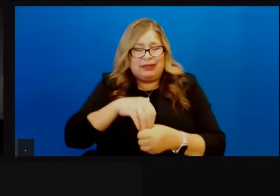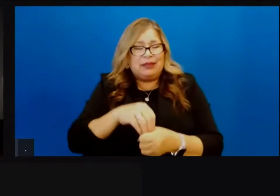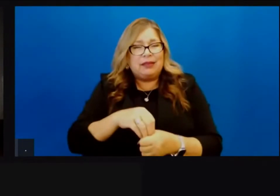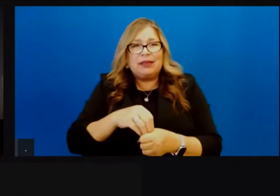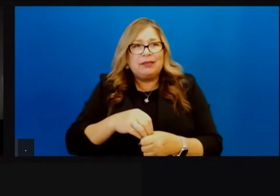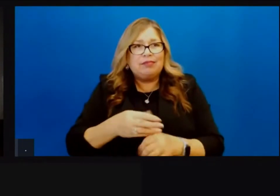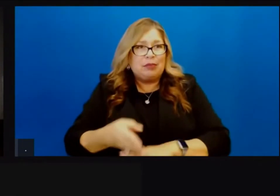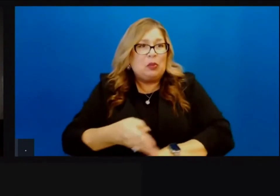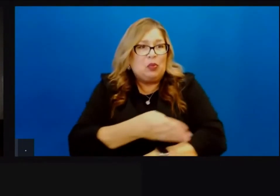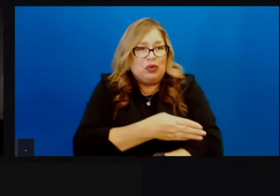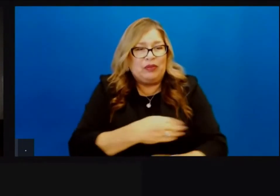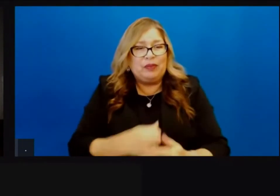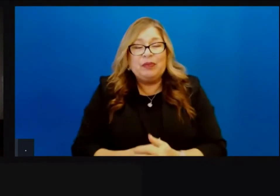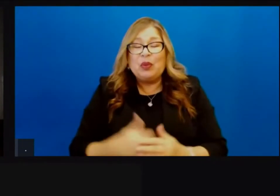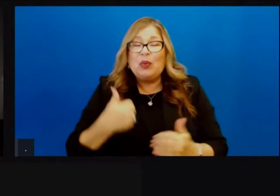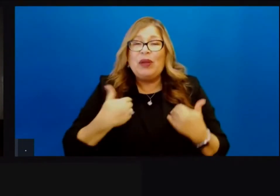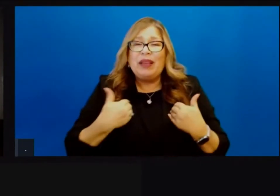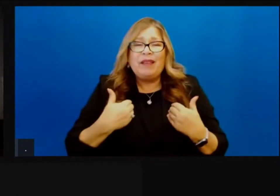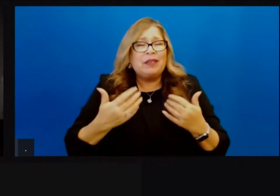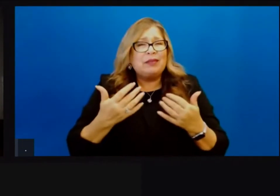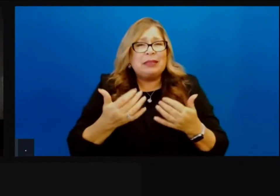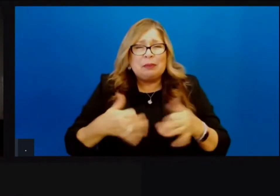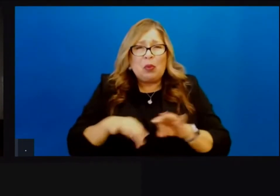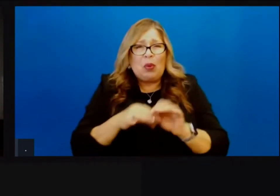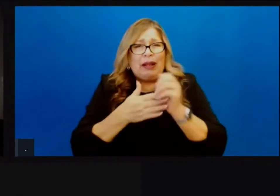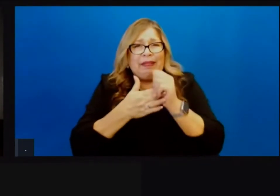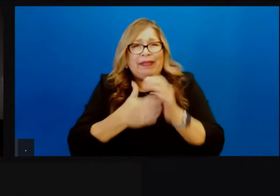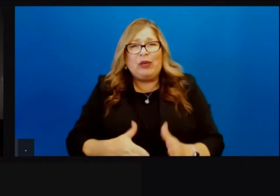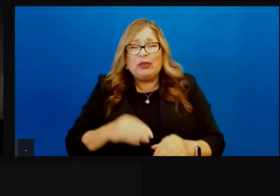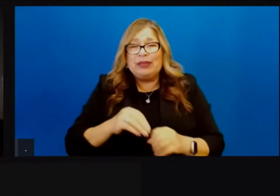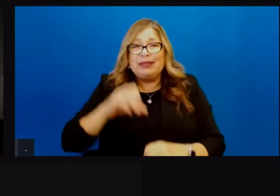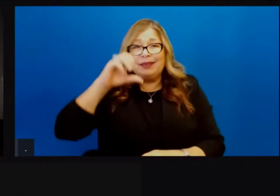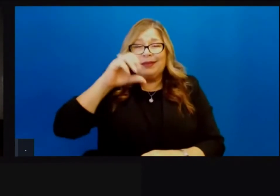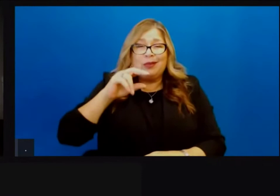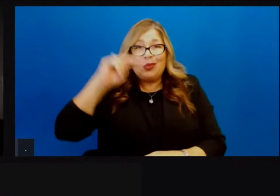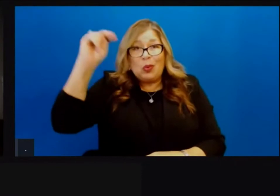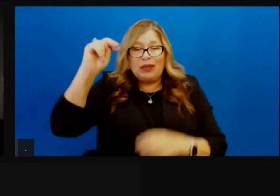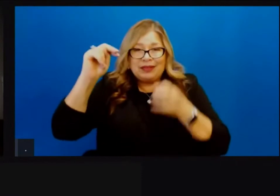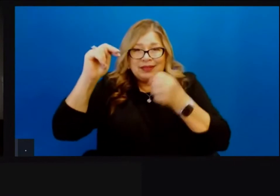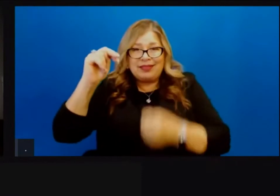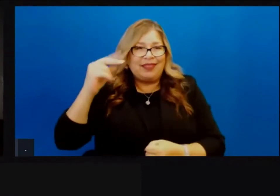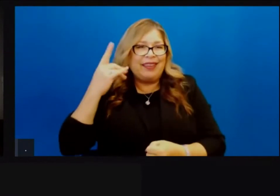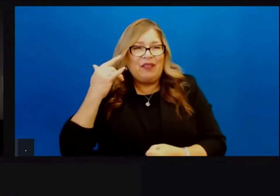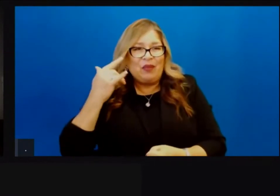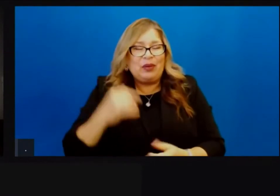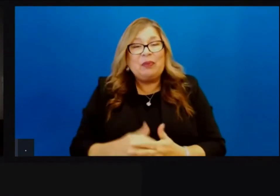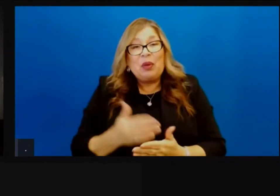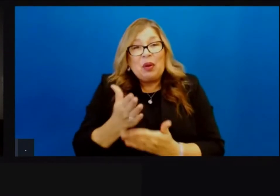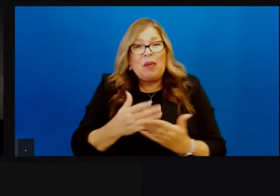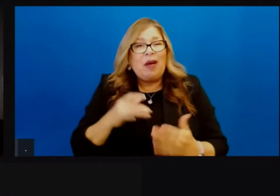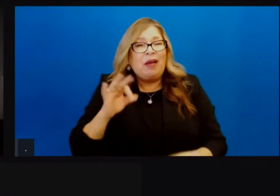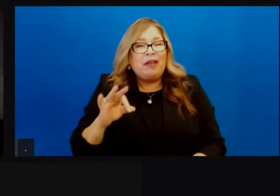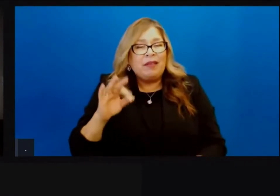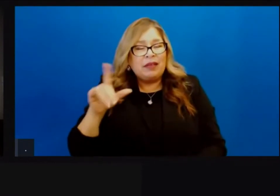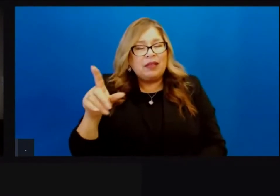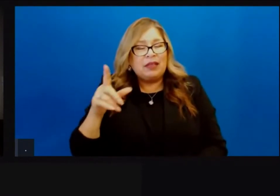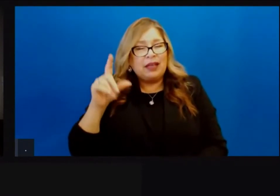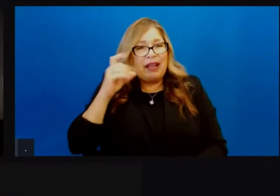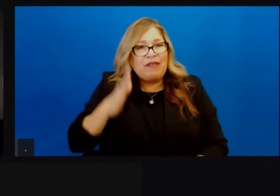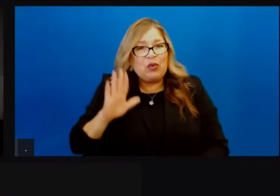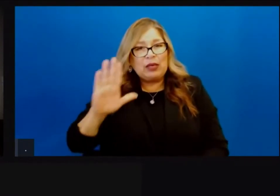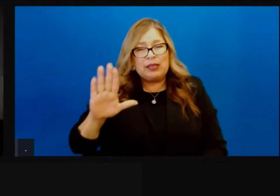leaders in Southern California, Northern California, who think about this. And part of the governor's Smarter Plan announced just 11 days ago